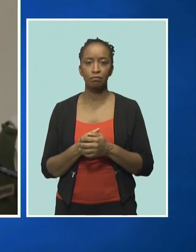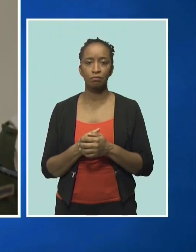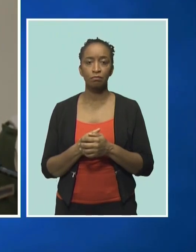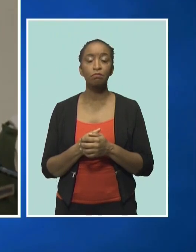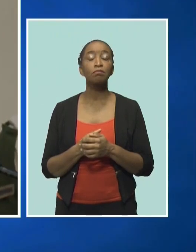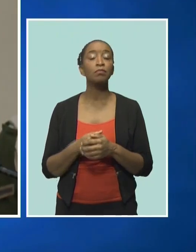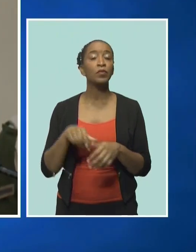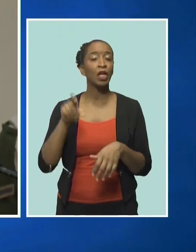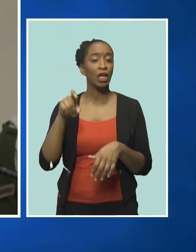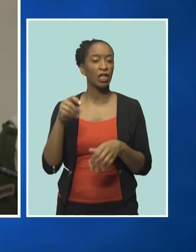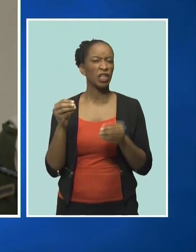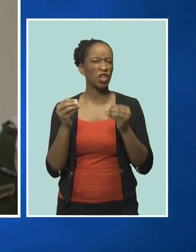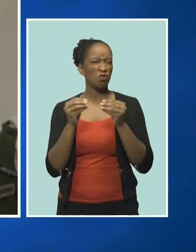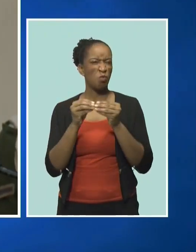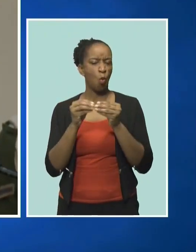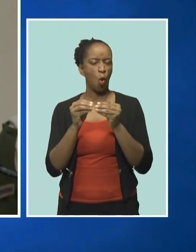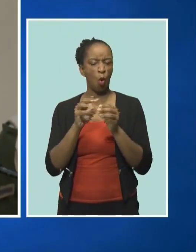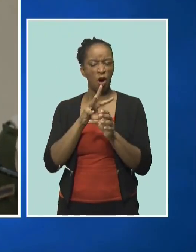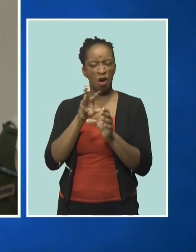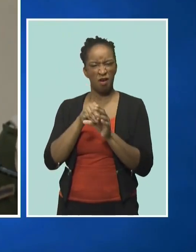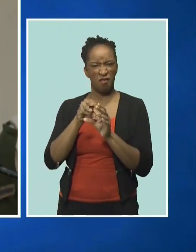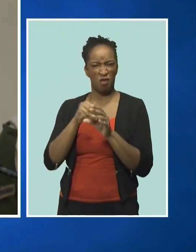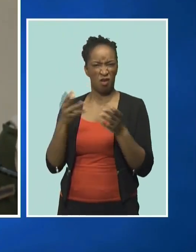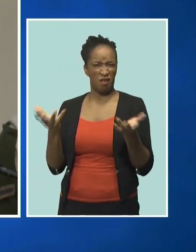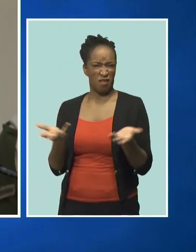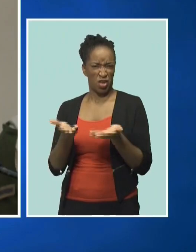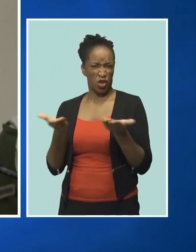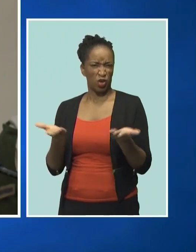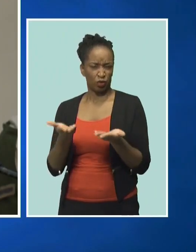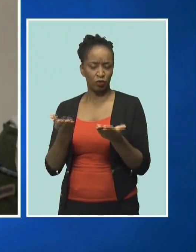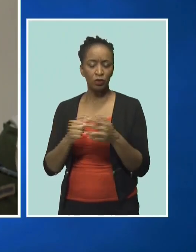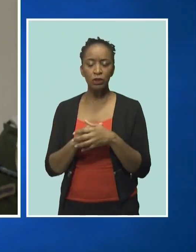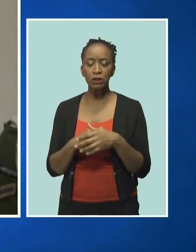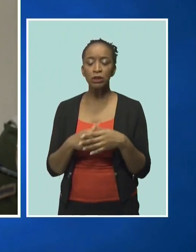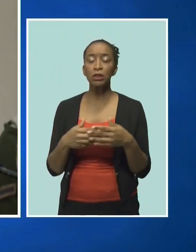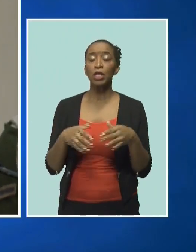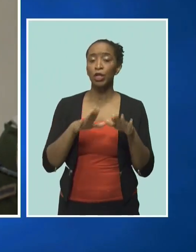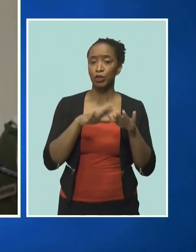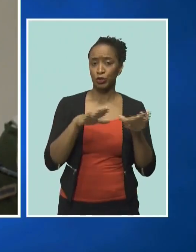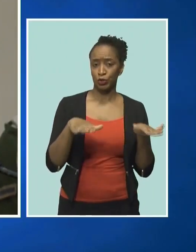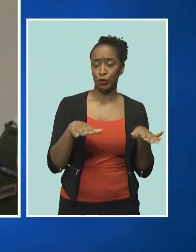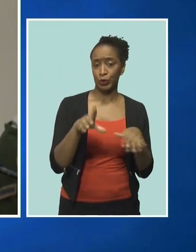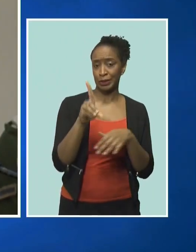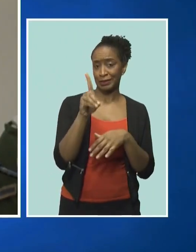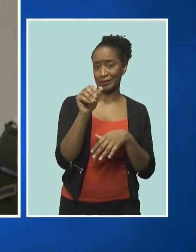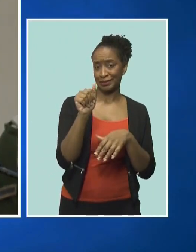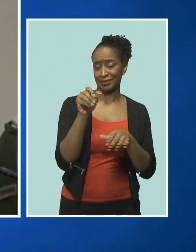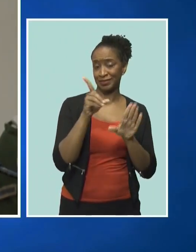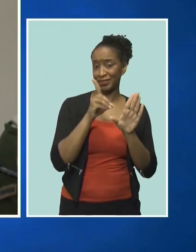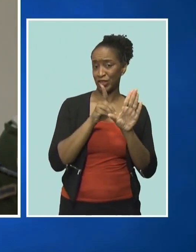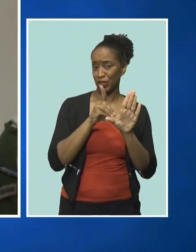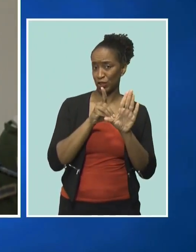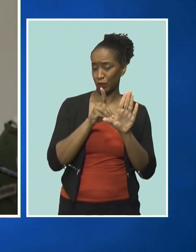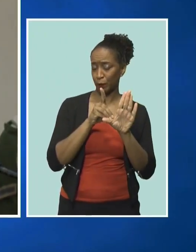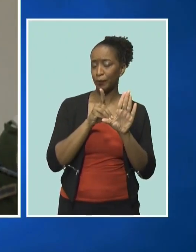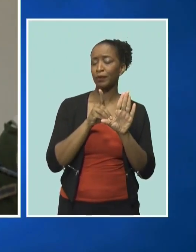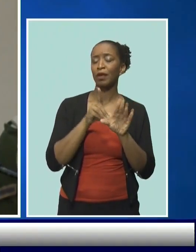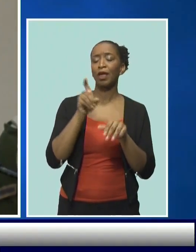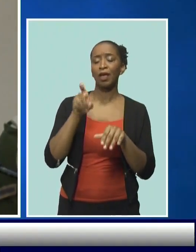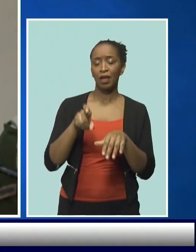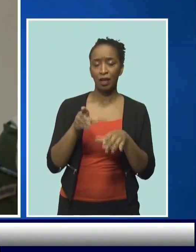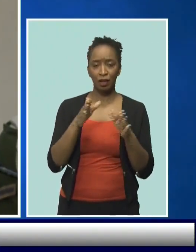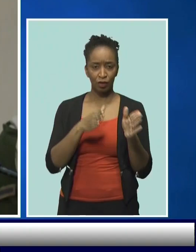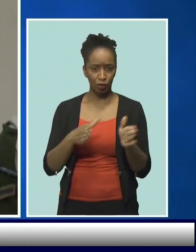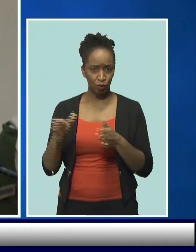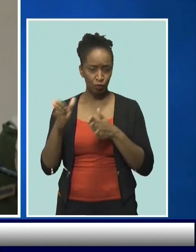inclusivity within the school. We have children now with disabilities who I would like to see the school make provision for. I now have